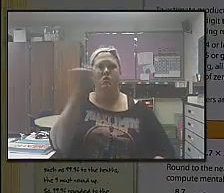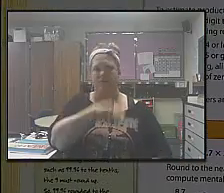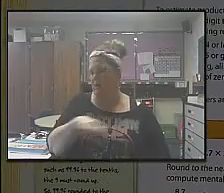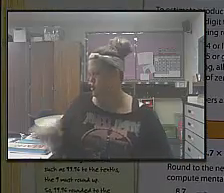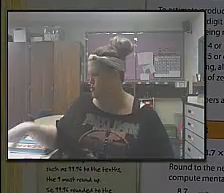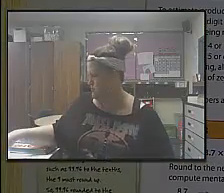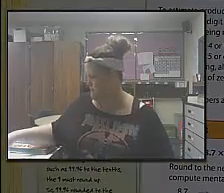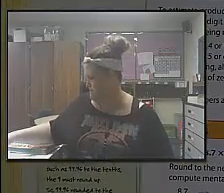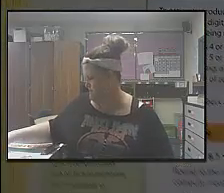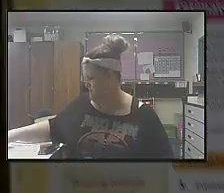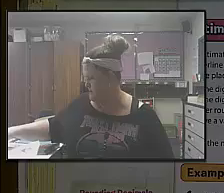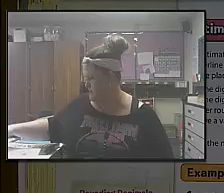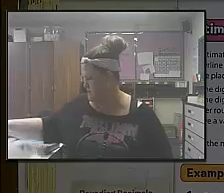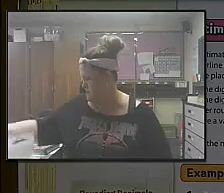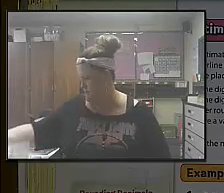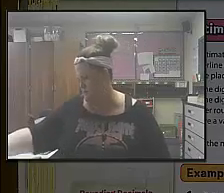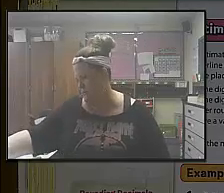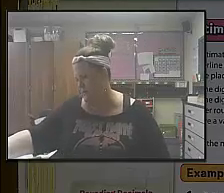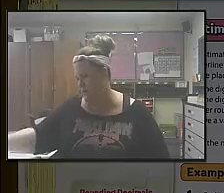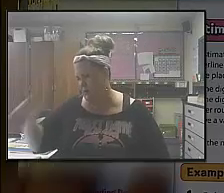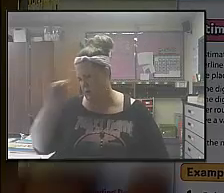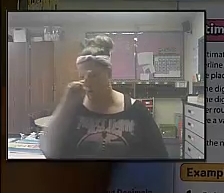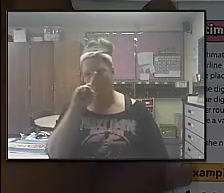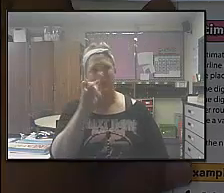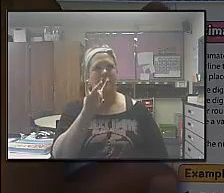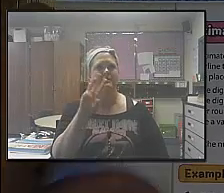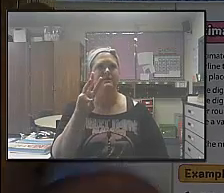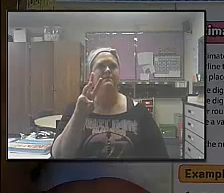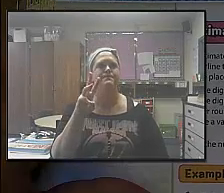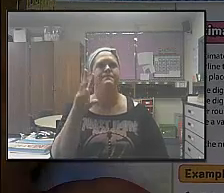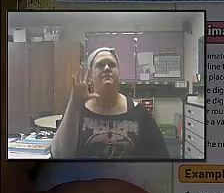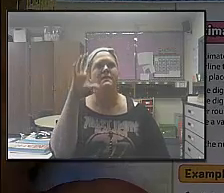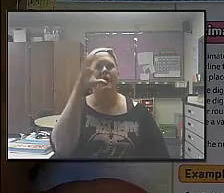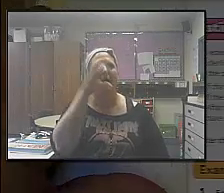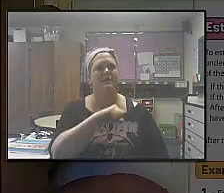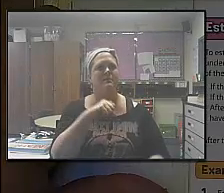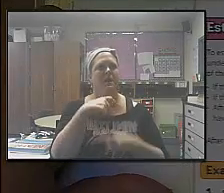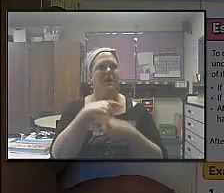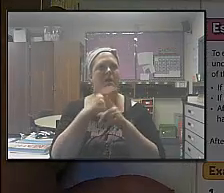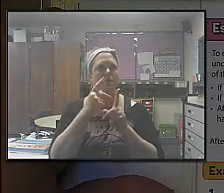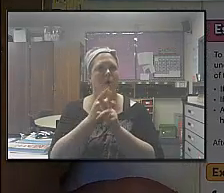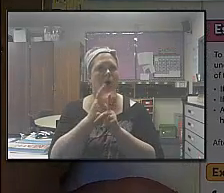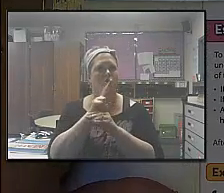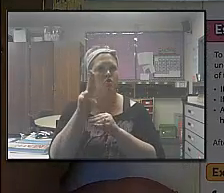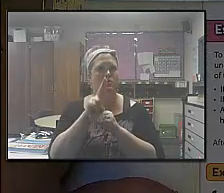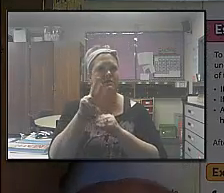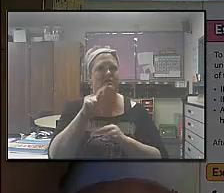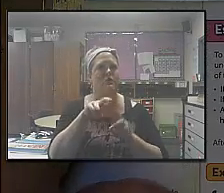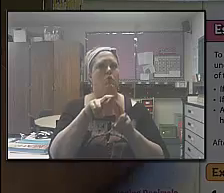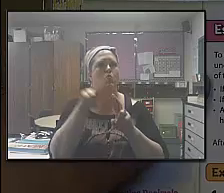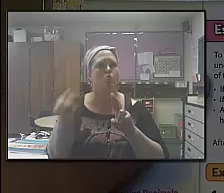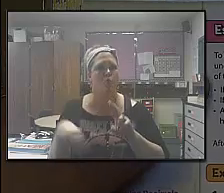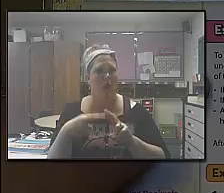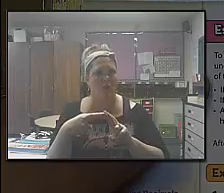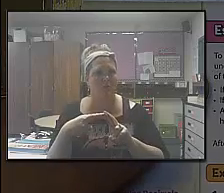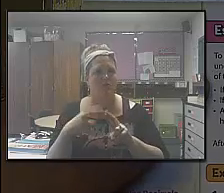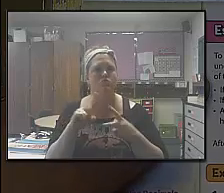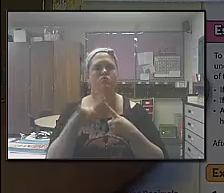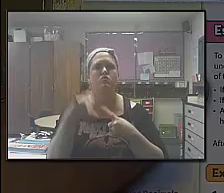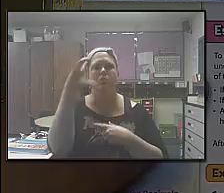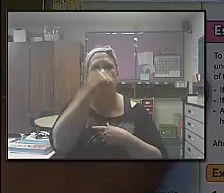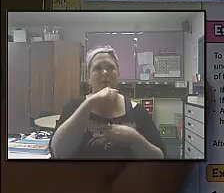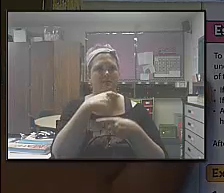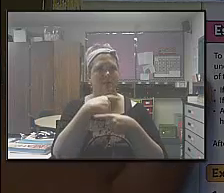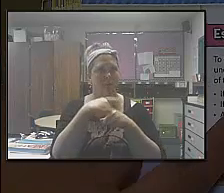getting stuck because it's making you actually think. It doesn't always give you all the information. I want you to think. How to